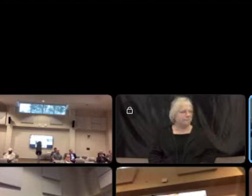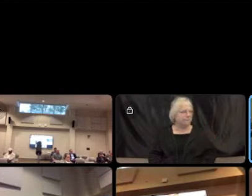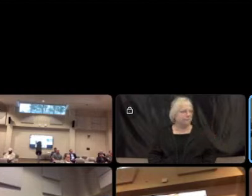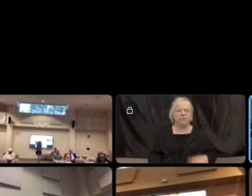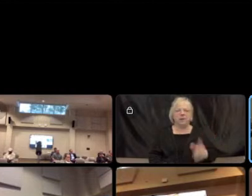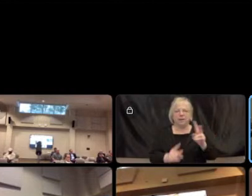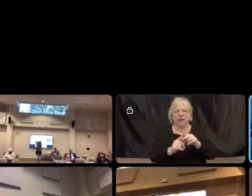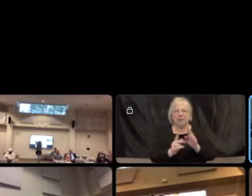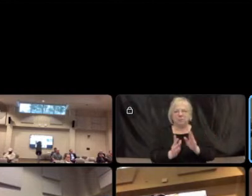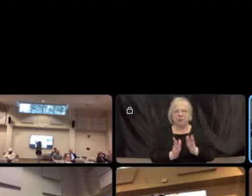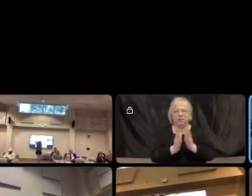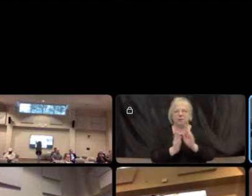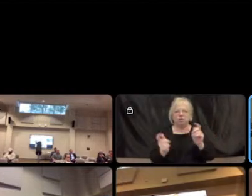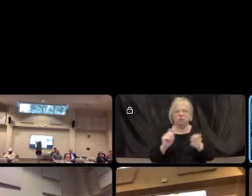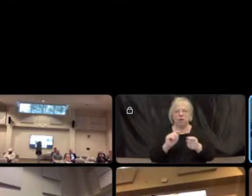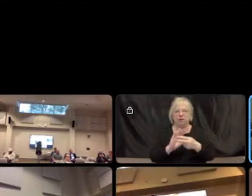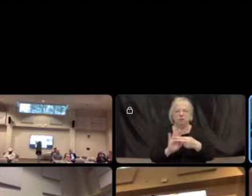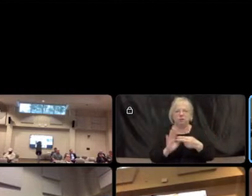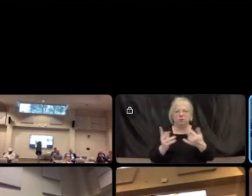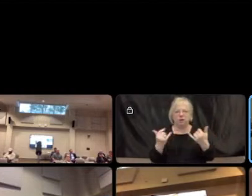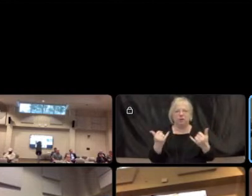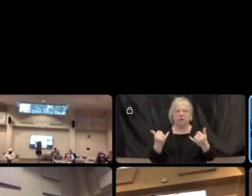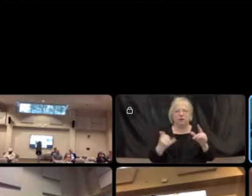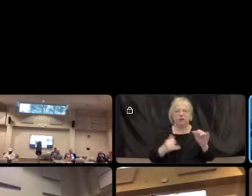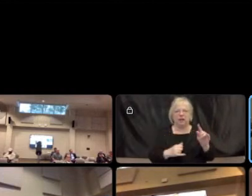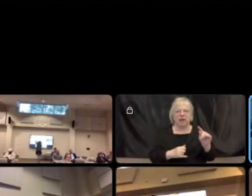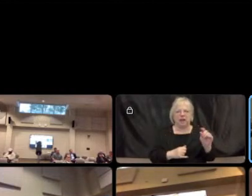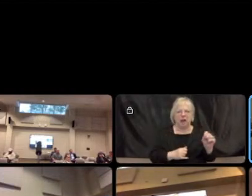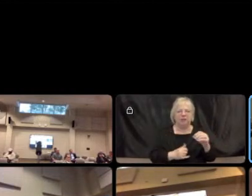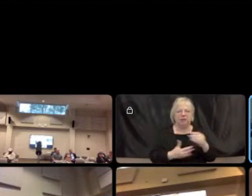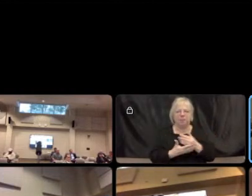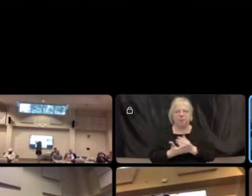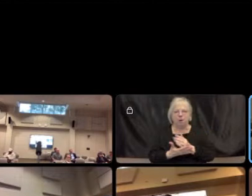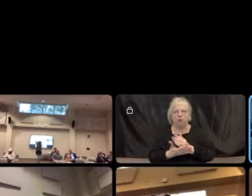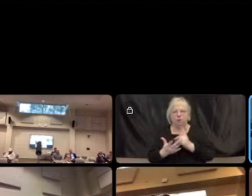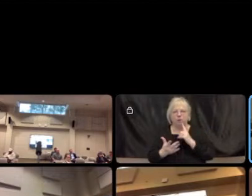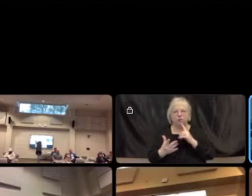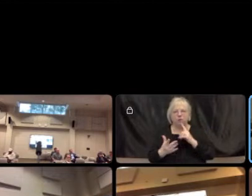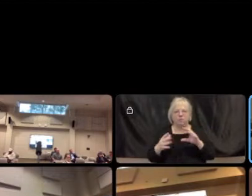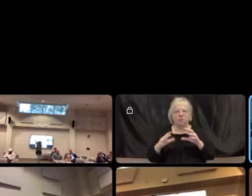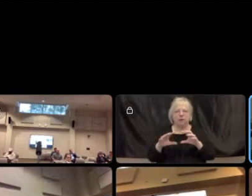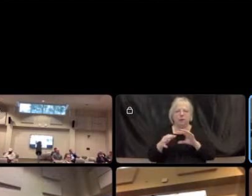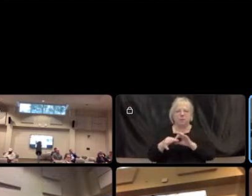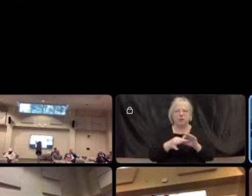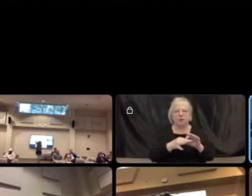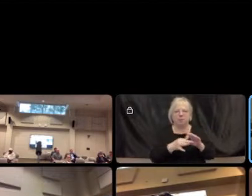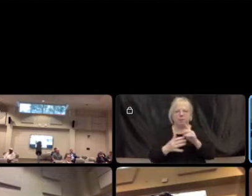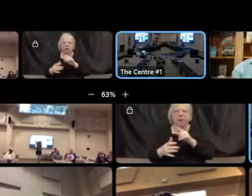The applicants are requesting to rezone the existing lots and parcels from a combination of POD